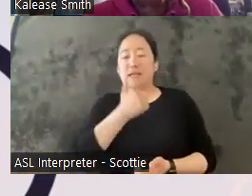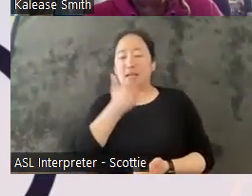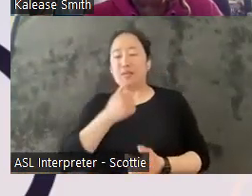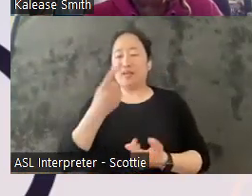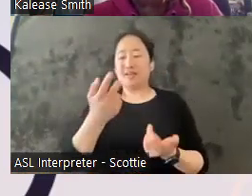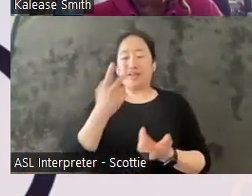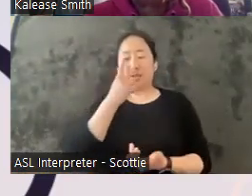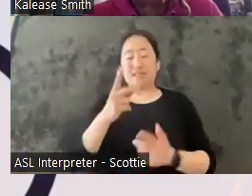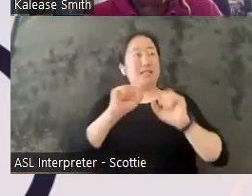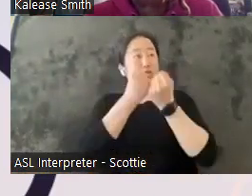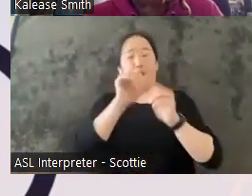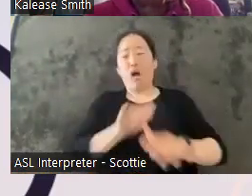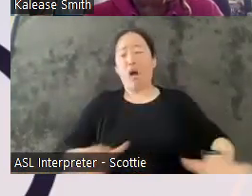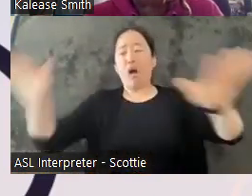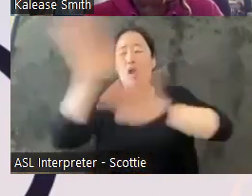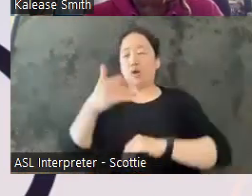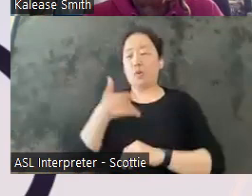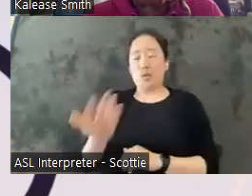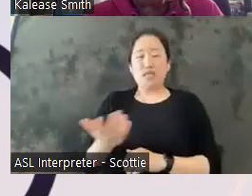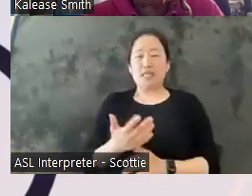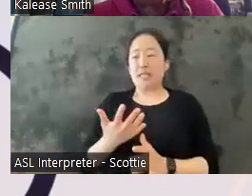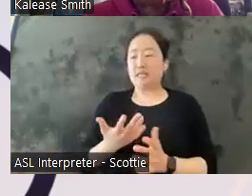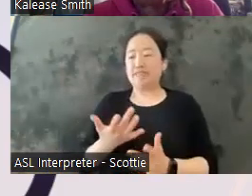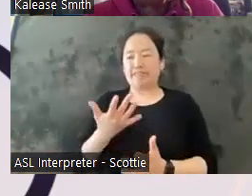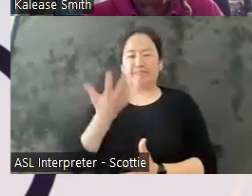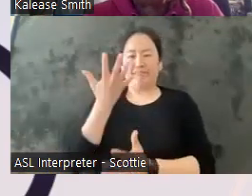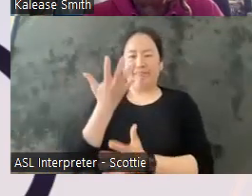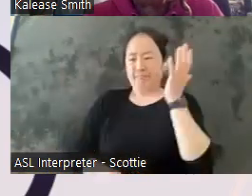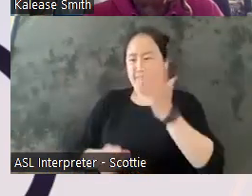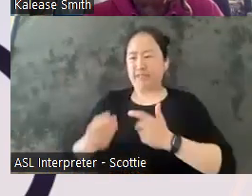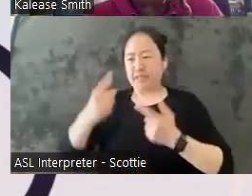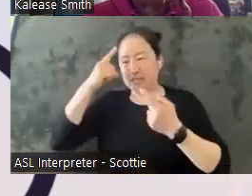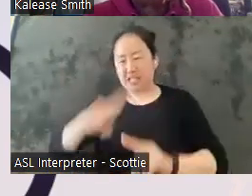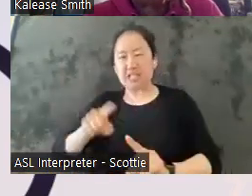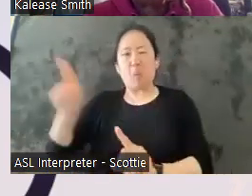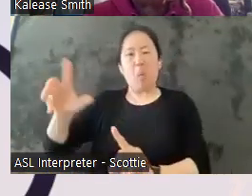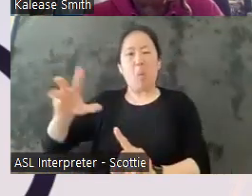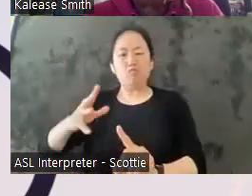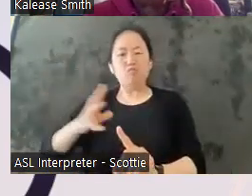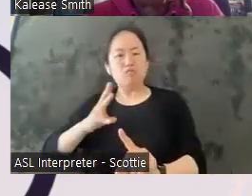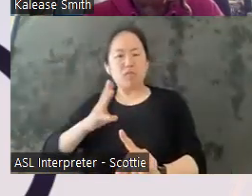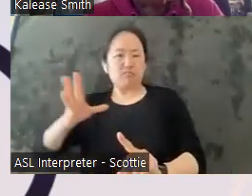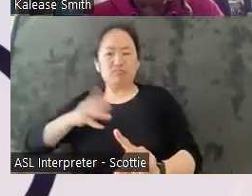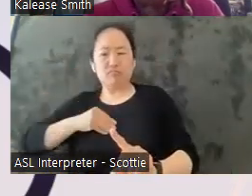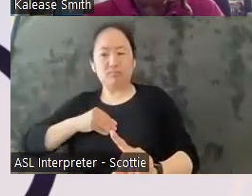glamorized. So feel free to drop examples in the chat. I'm going to give everyone a couple minutes to do so, and then I'll read some out.